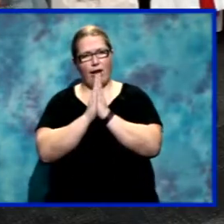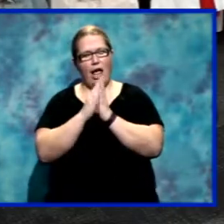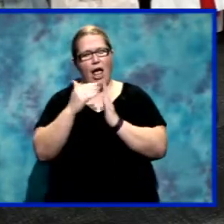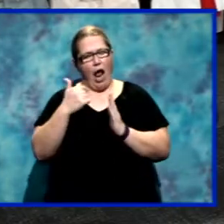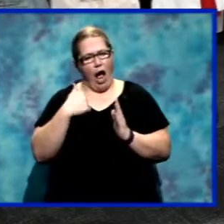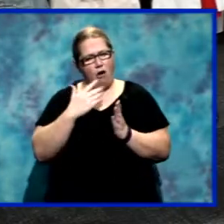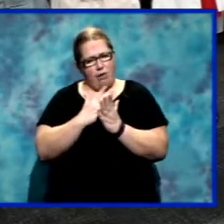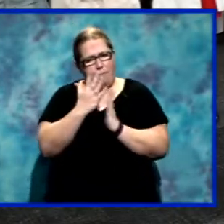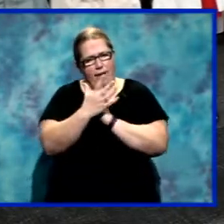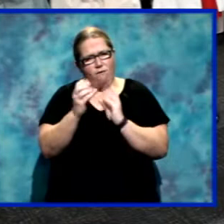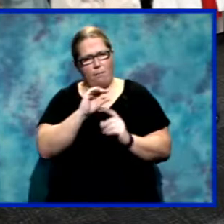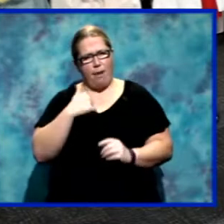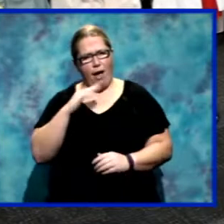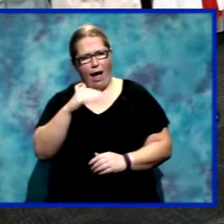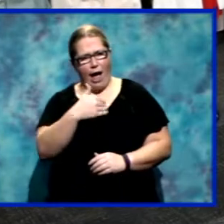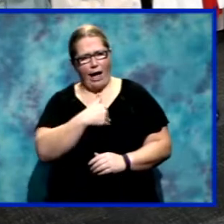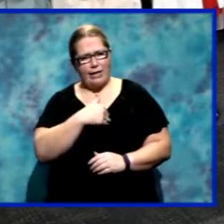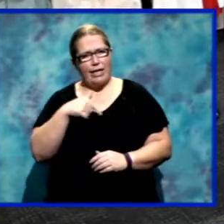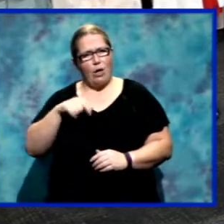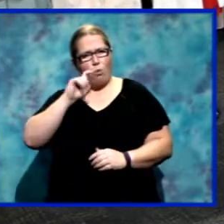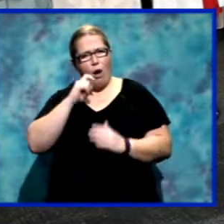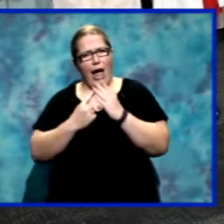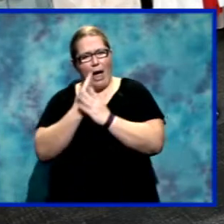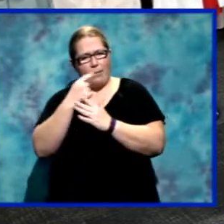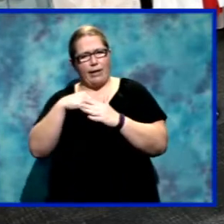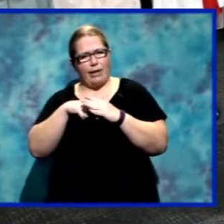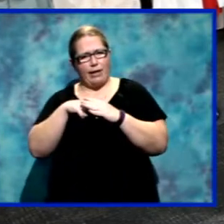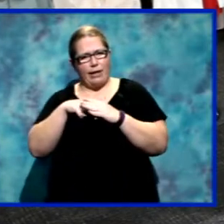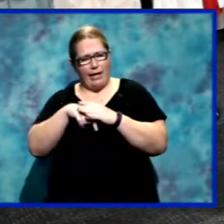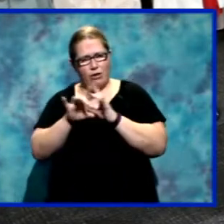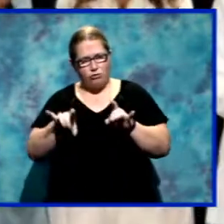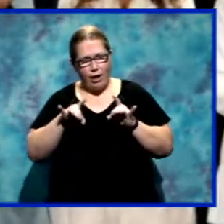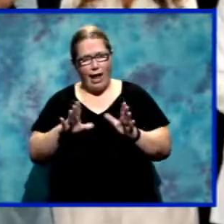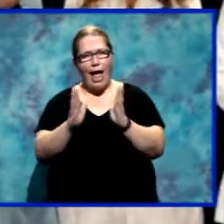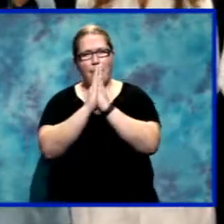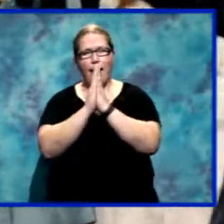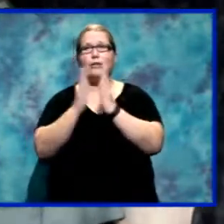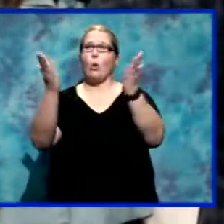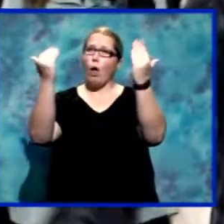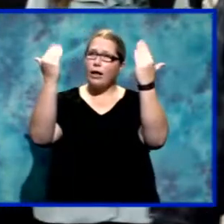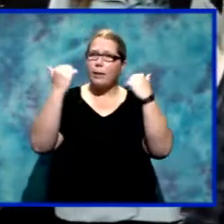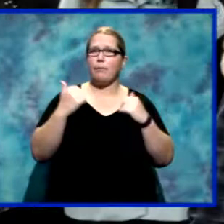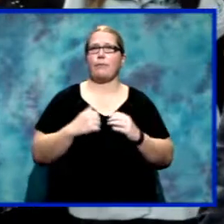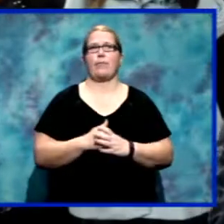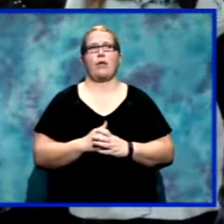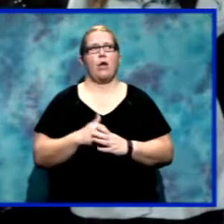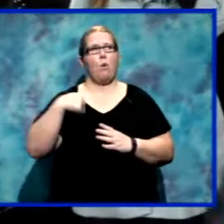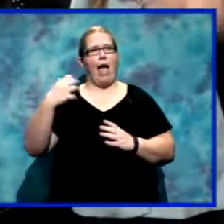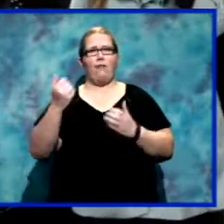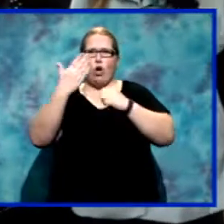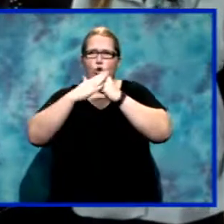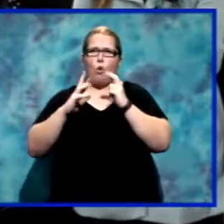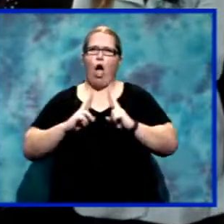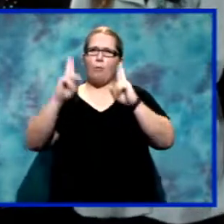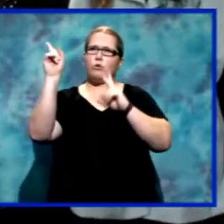heart, that they'll happen in Australia too. Amen? Now, welcome. We're glad to have you at New Hope today. Stand